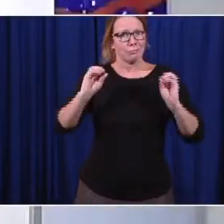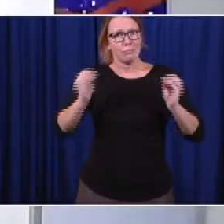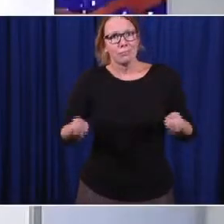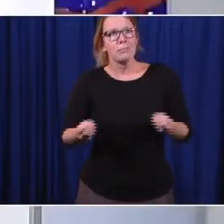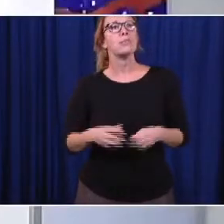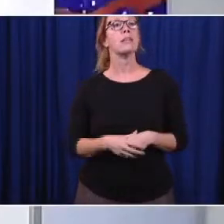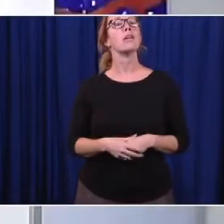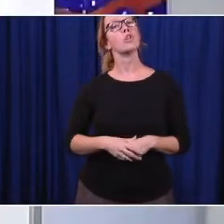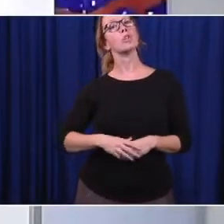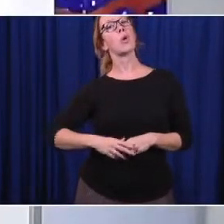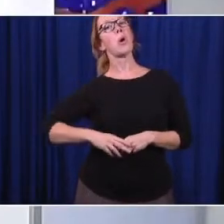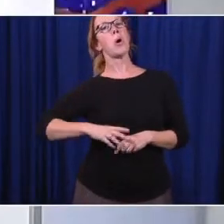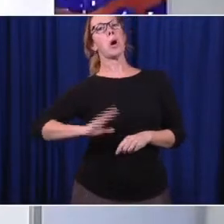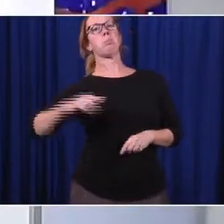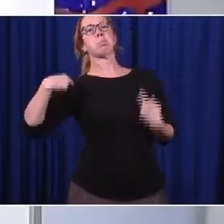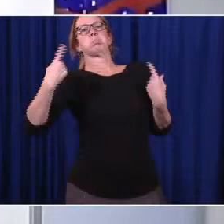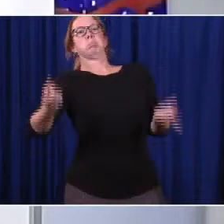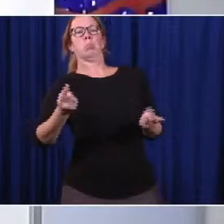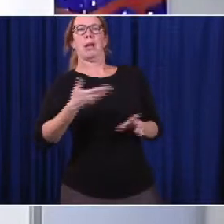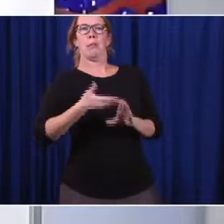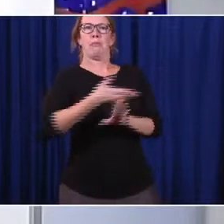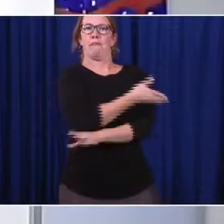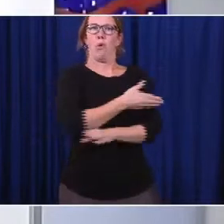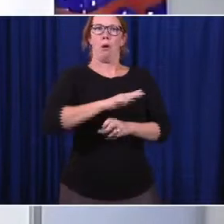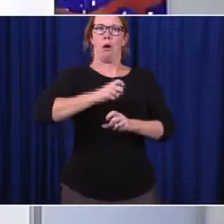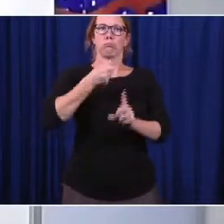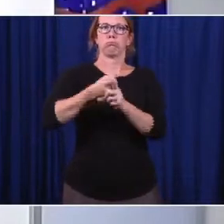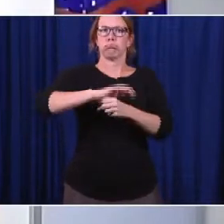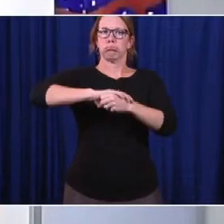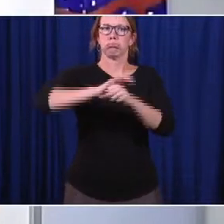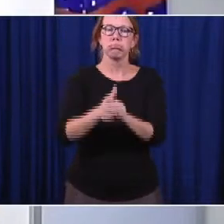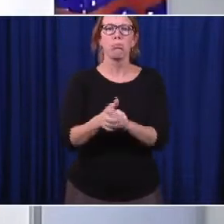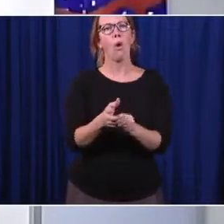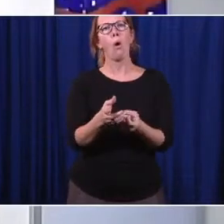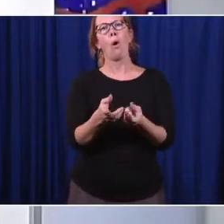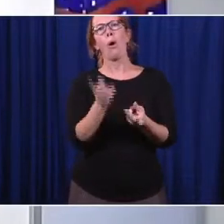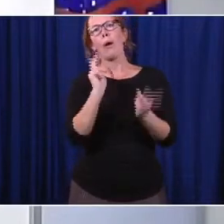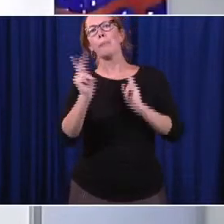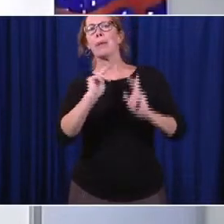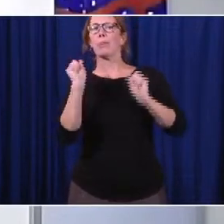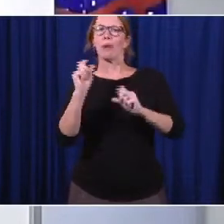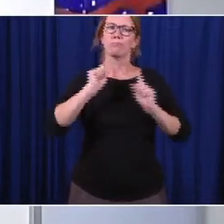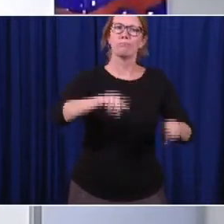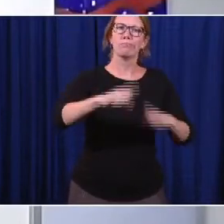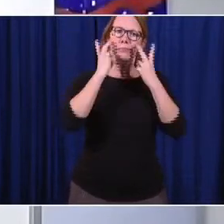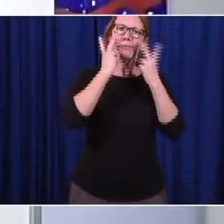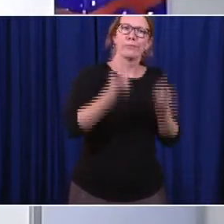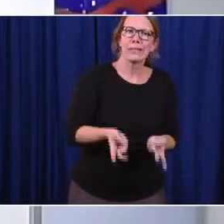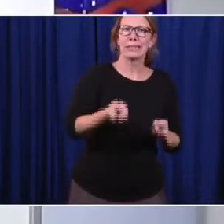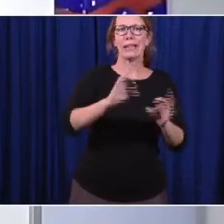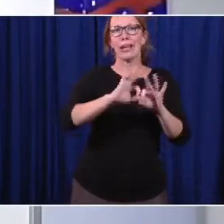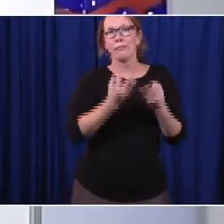normally before this virus, people could have visitors come and see them. Their loved ones could be with them. Due to the risk of transmission of the